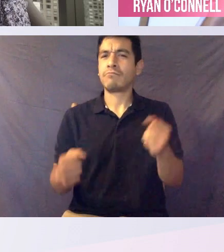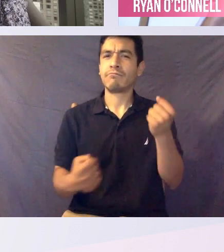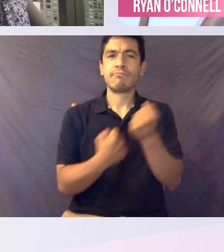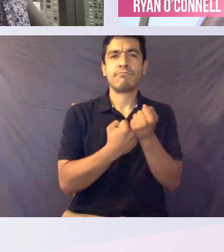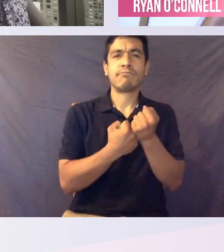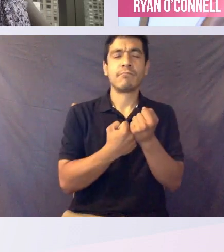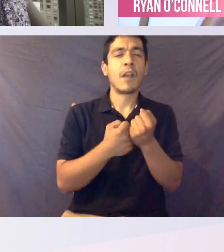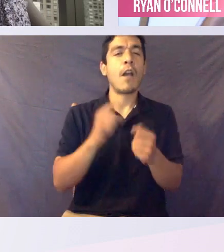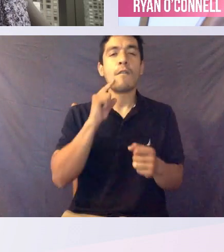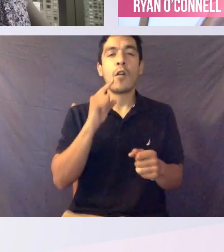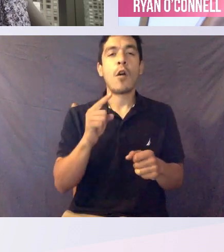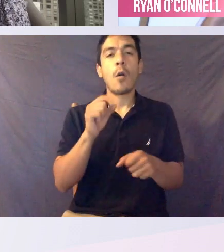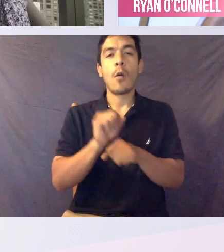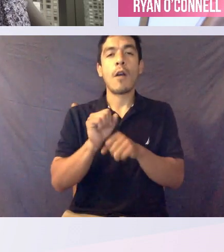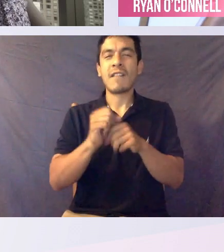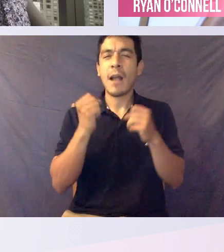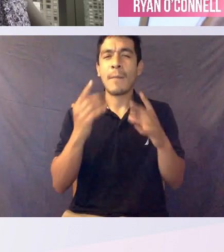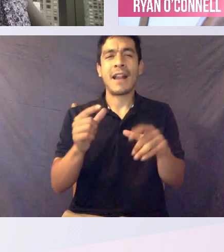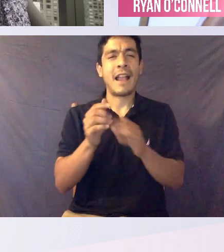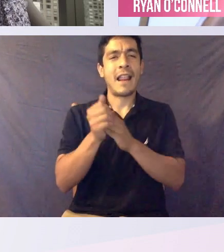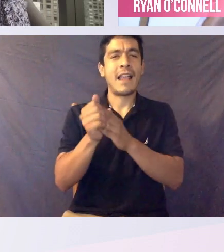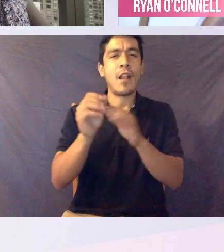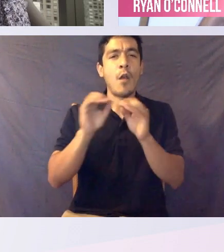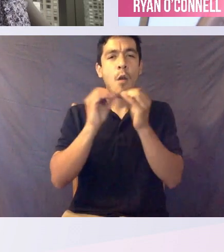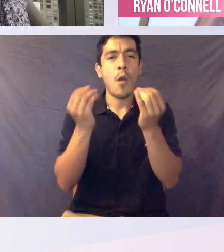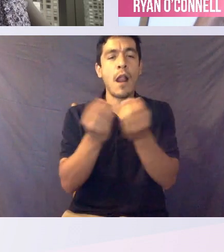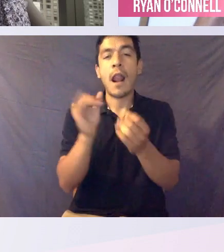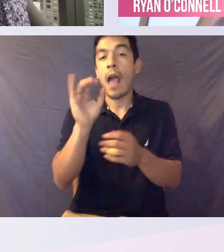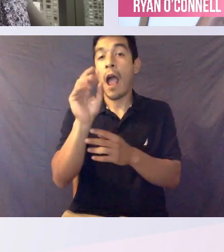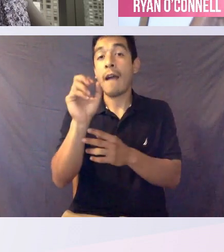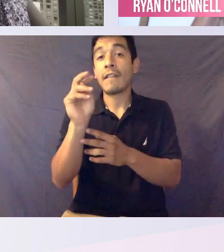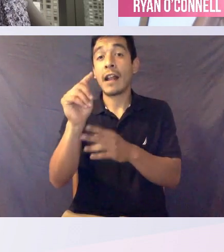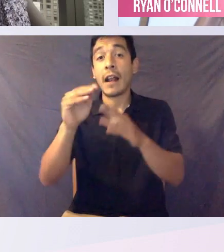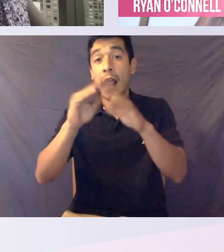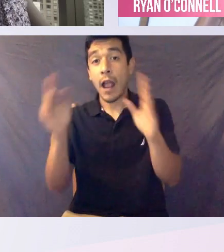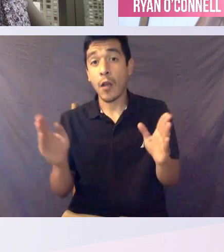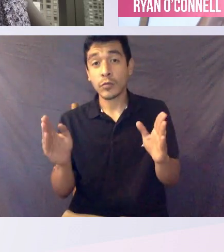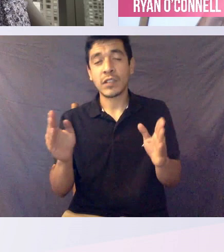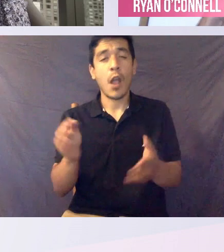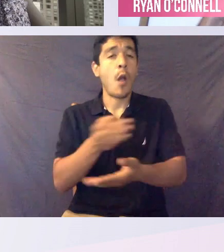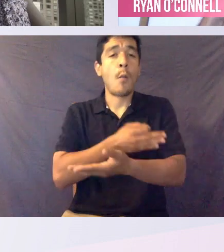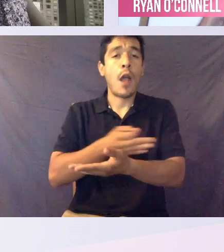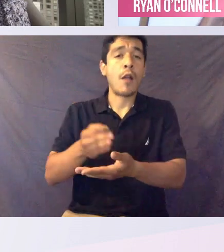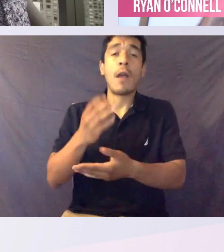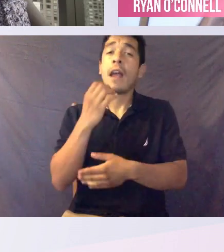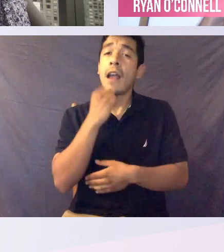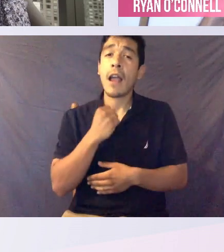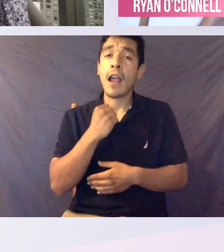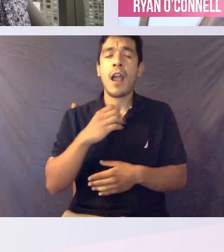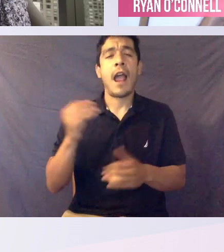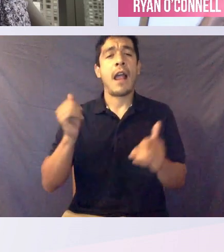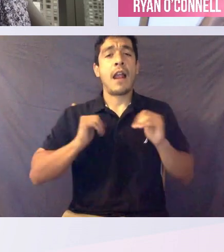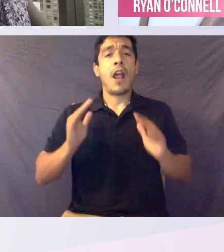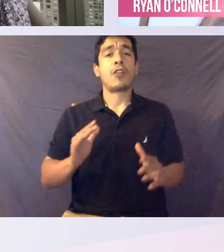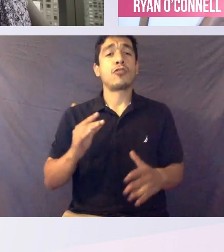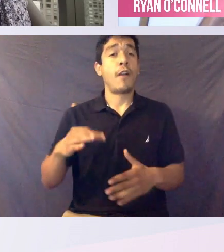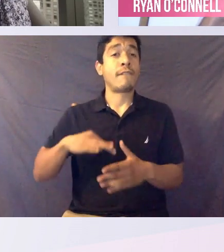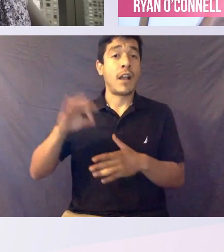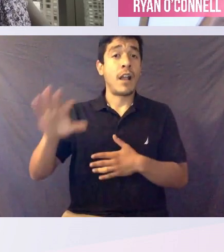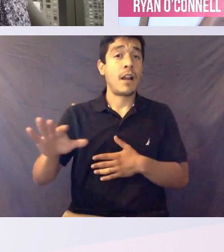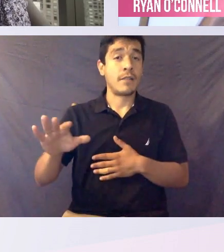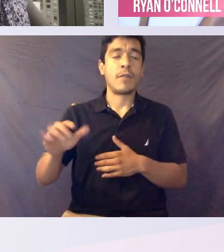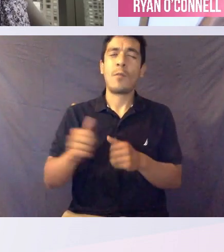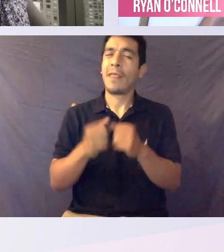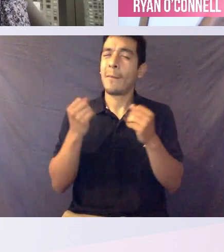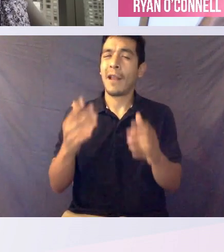supported the work of many leading organizations like Covenant House, Broadway Cares, and the Actors Fund, among many, many, many others.